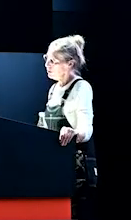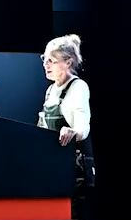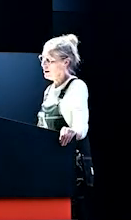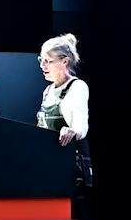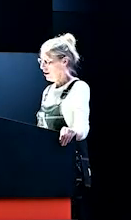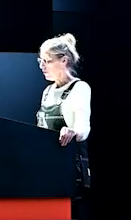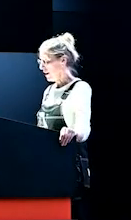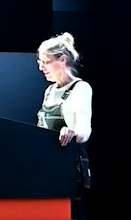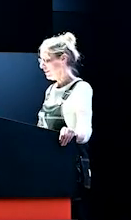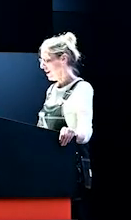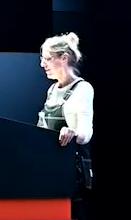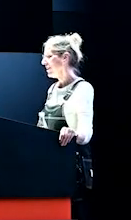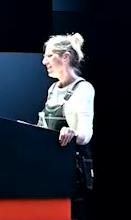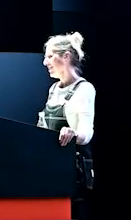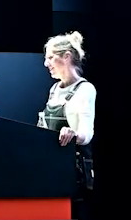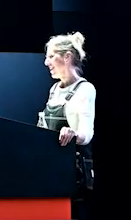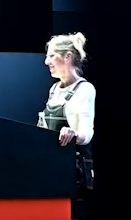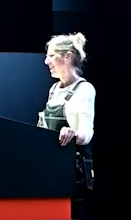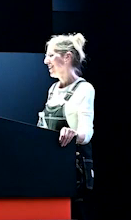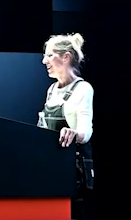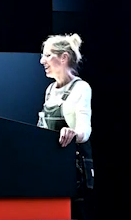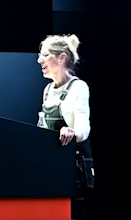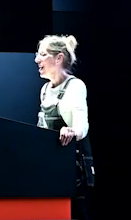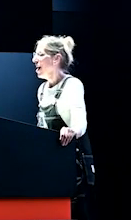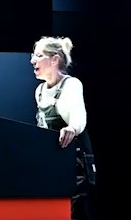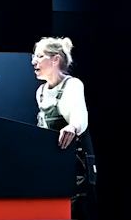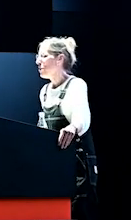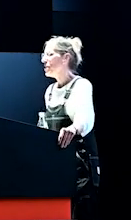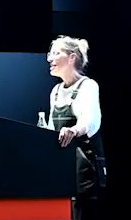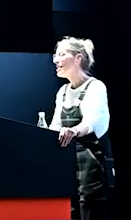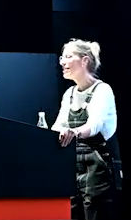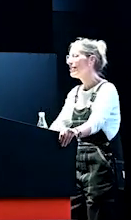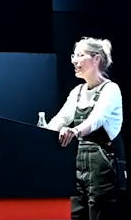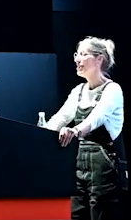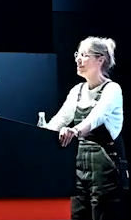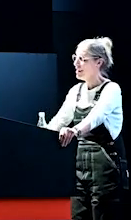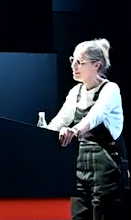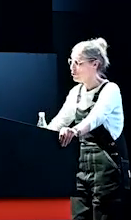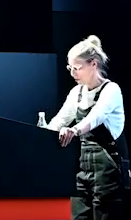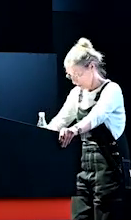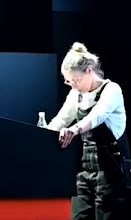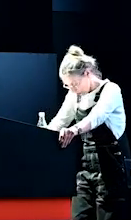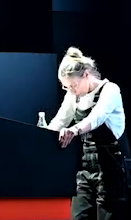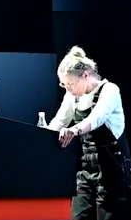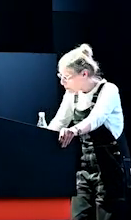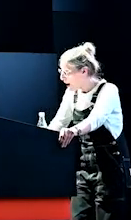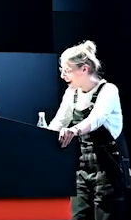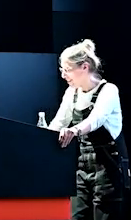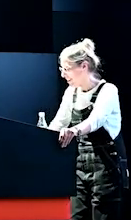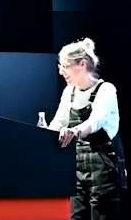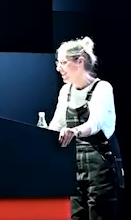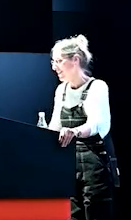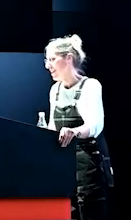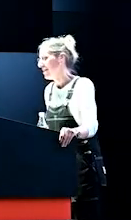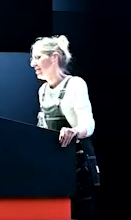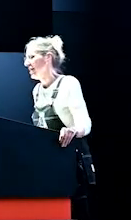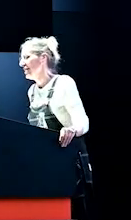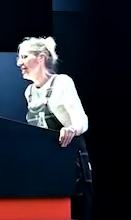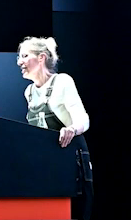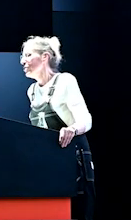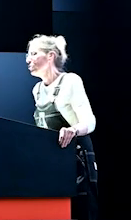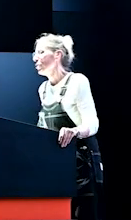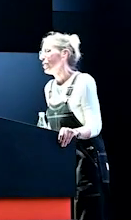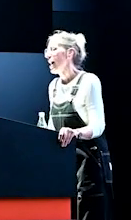a whole area around dyslexic design thinking. And he has a dream to rebrand